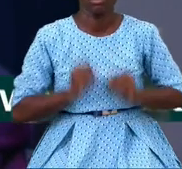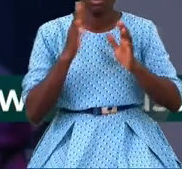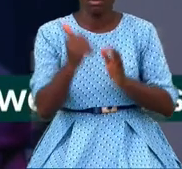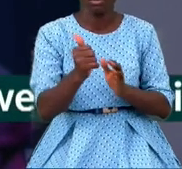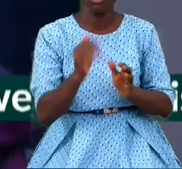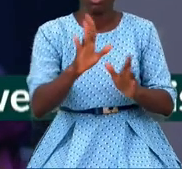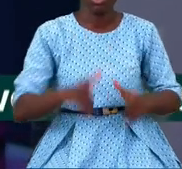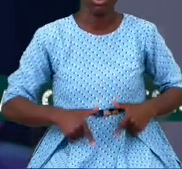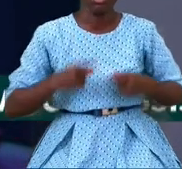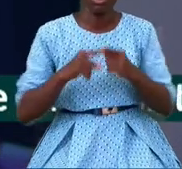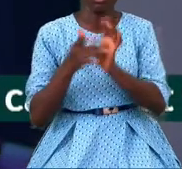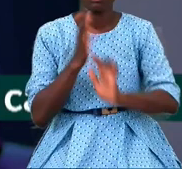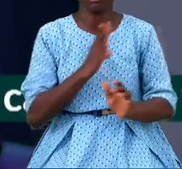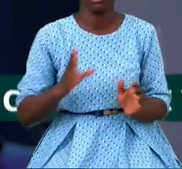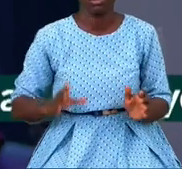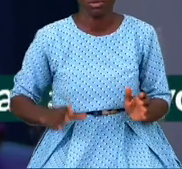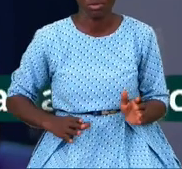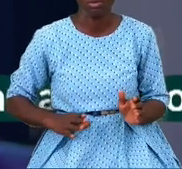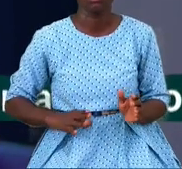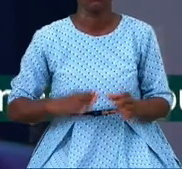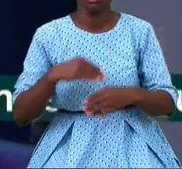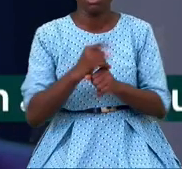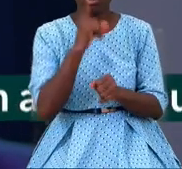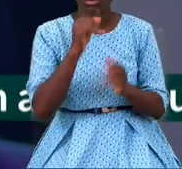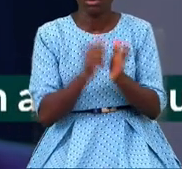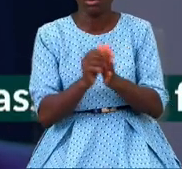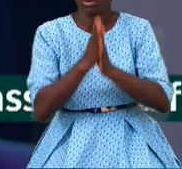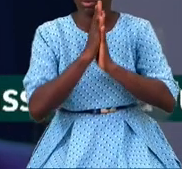Counselors, don't forget those towards the gate.